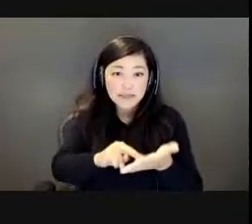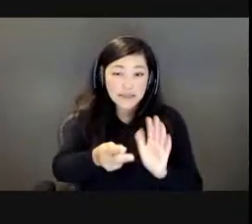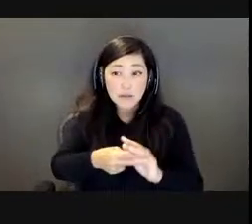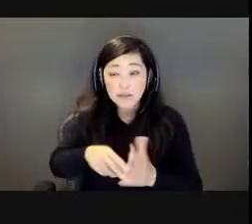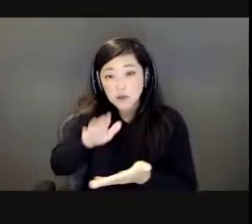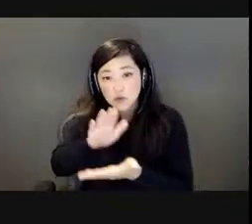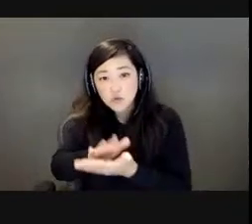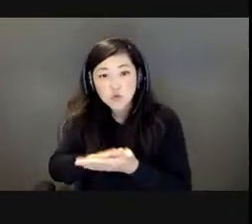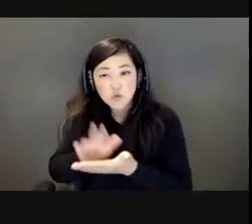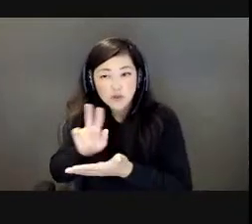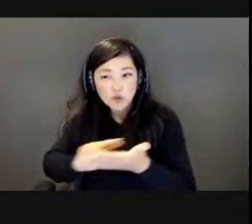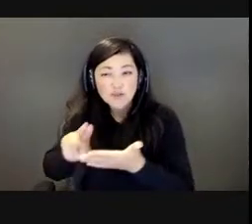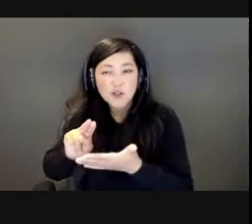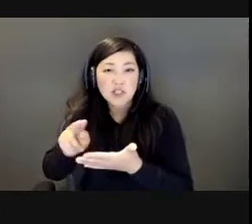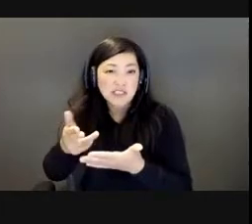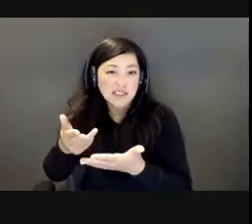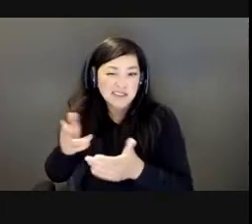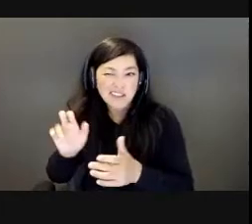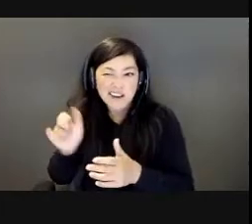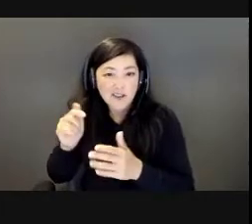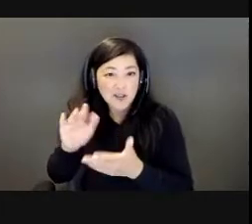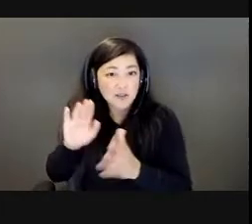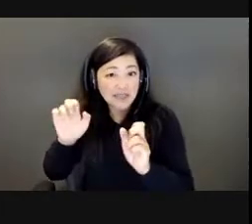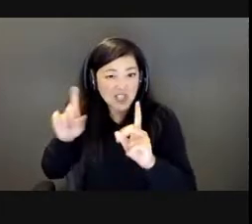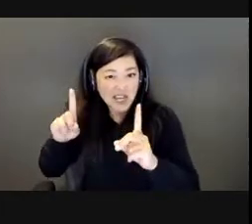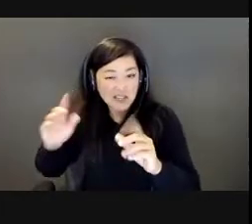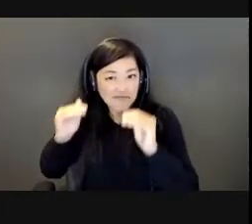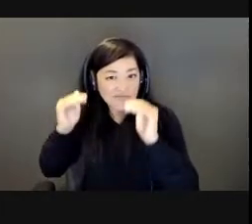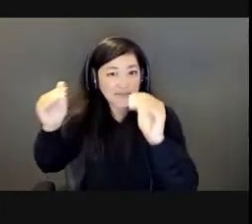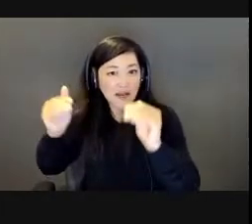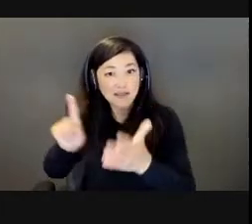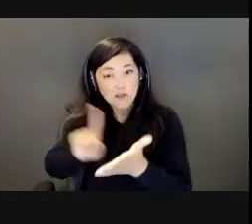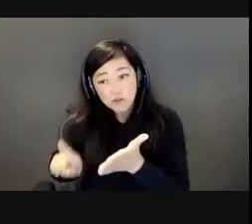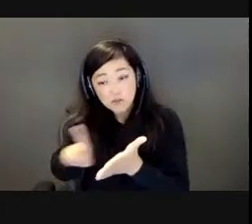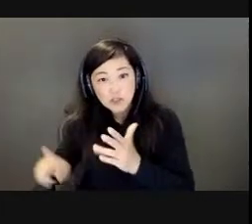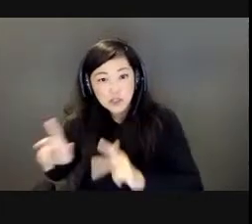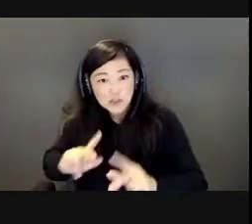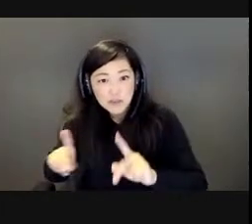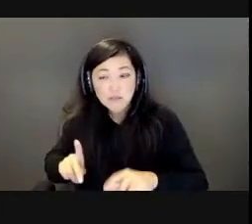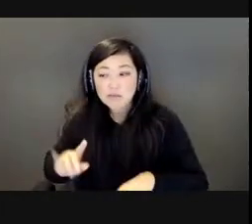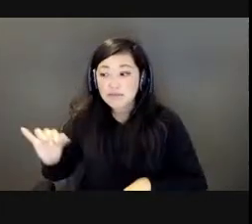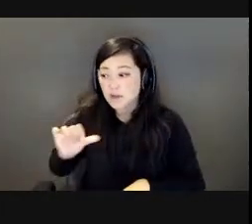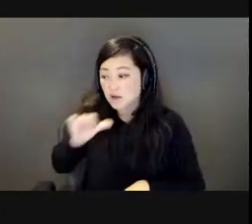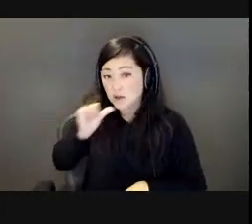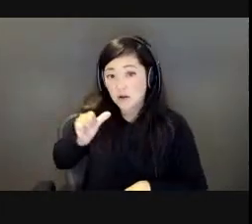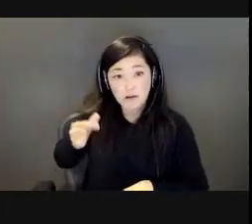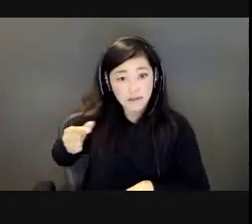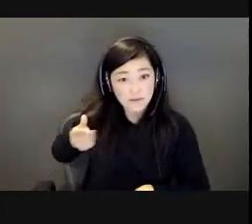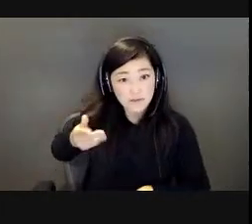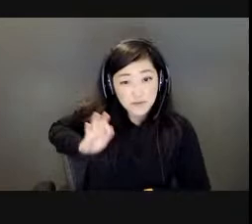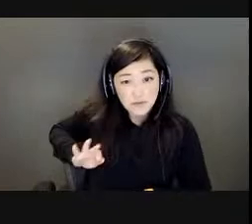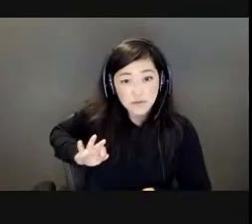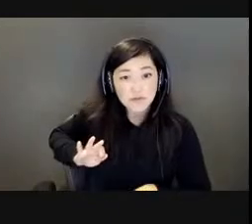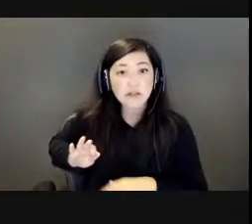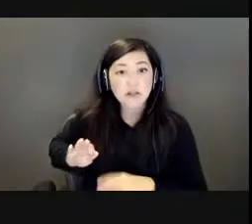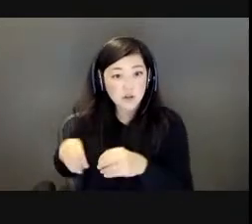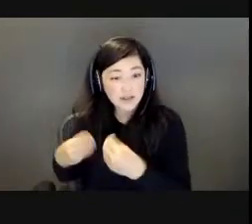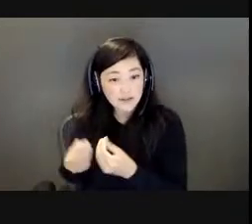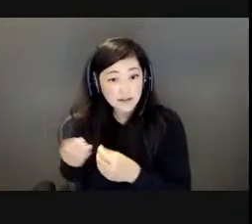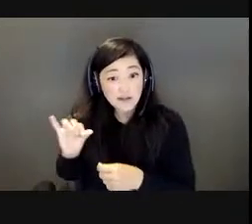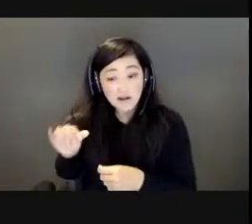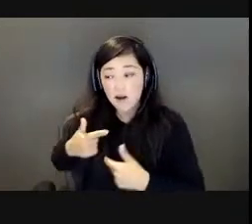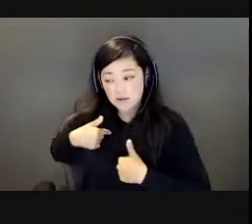non-government organizations. Myself, as the executive director of a provincial nonprofit, I'm in the general interest group under